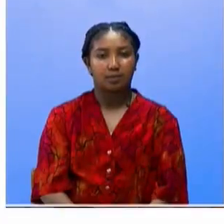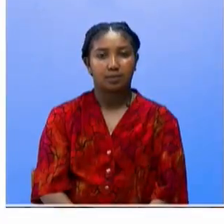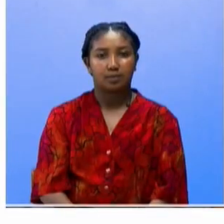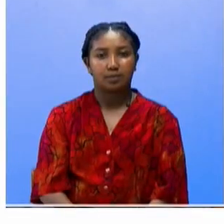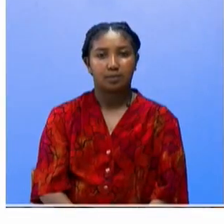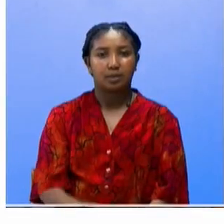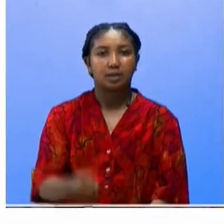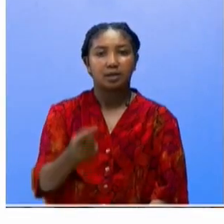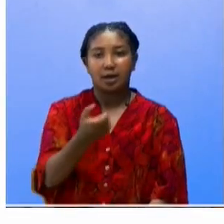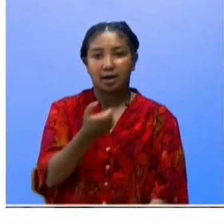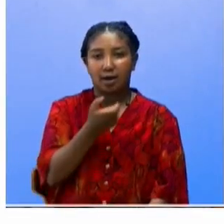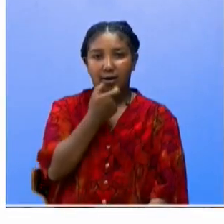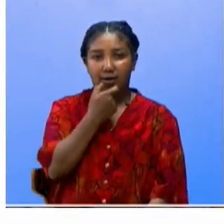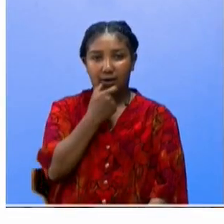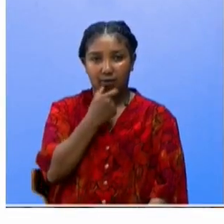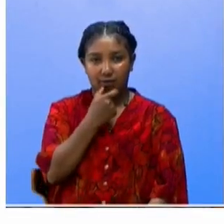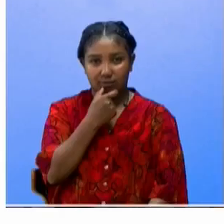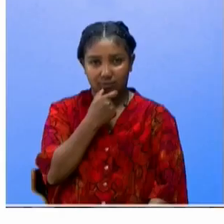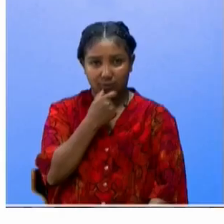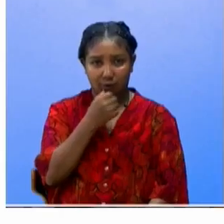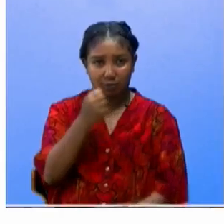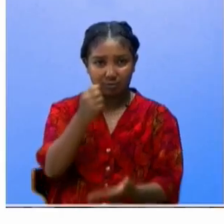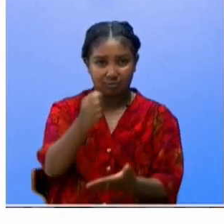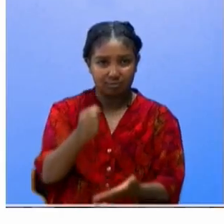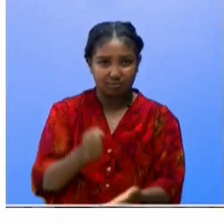The cake